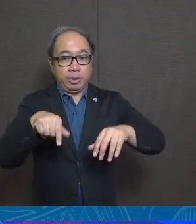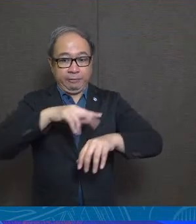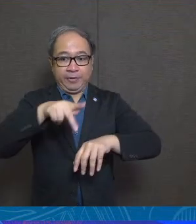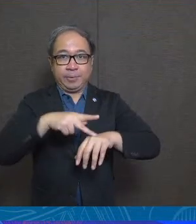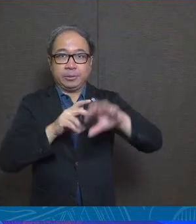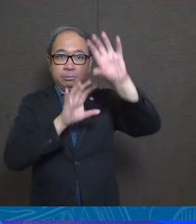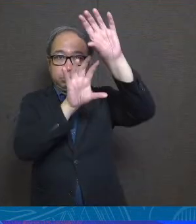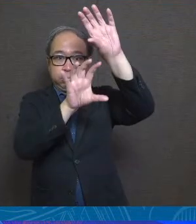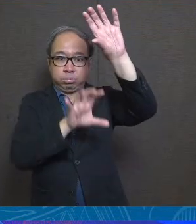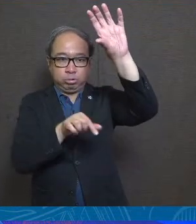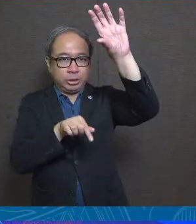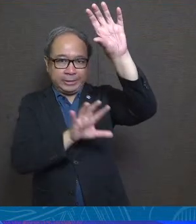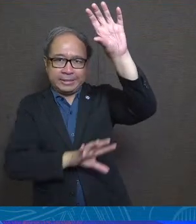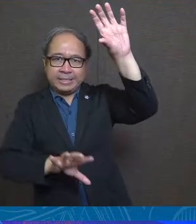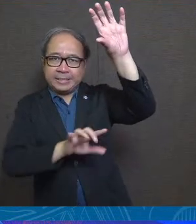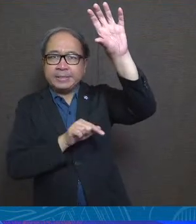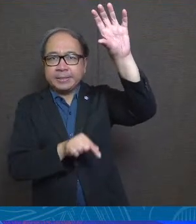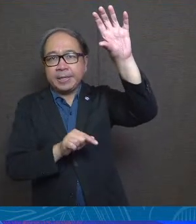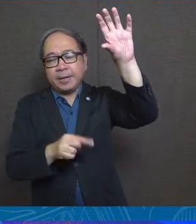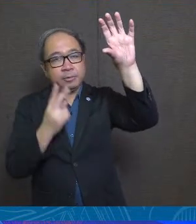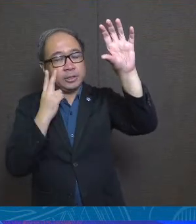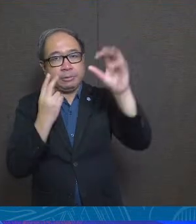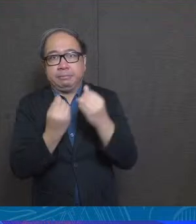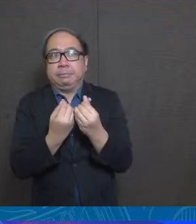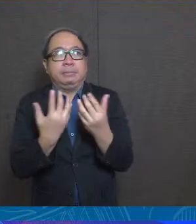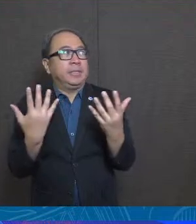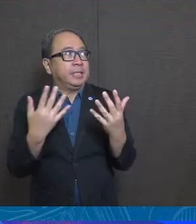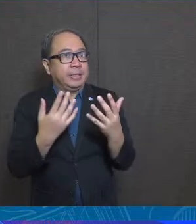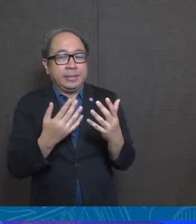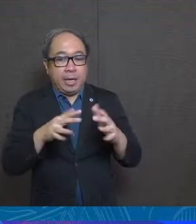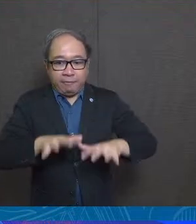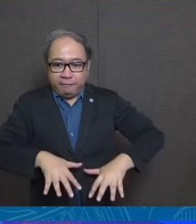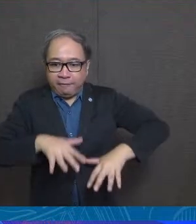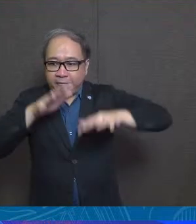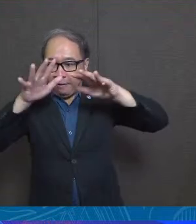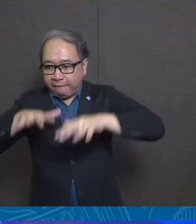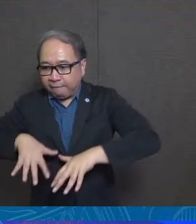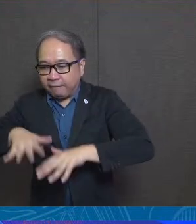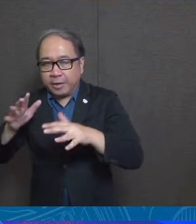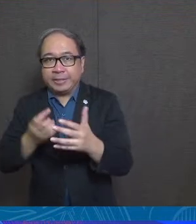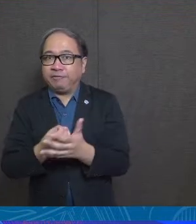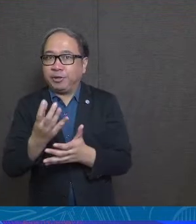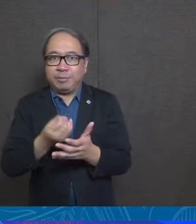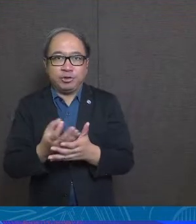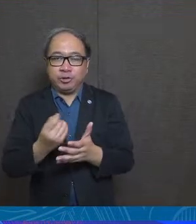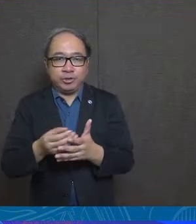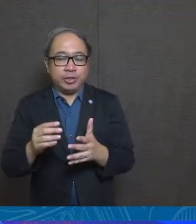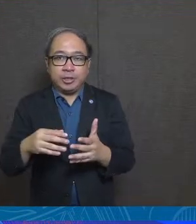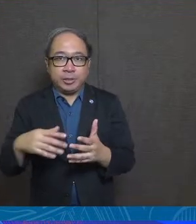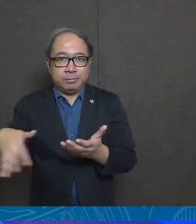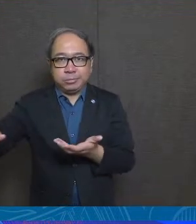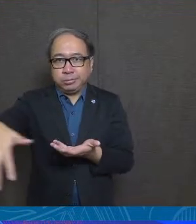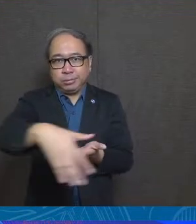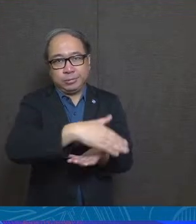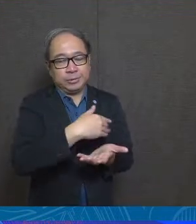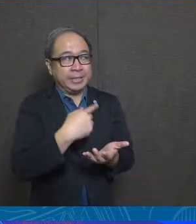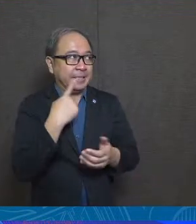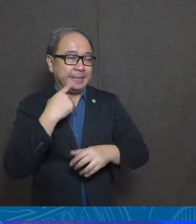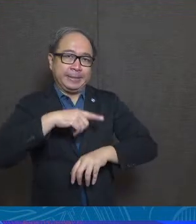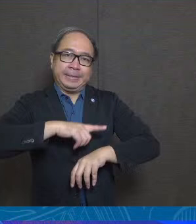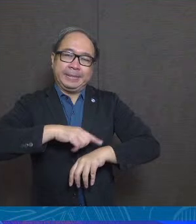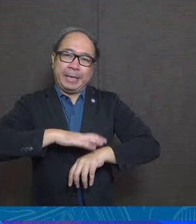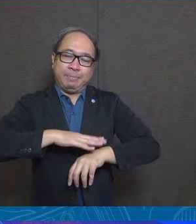flood information like this. You can see. Yeah, so I don't have so much time today, so I go back to